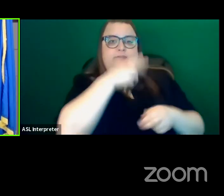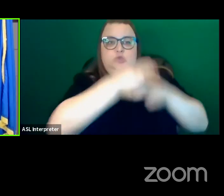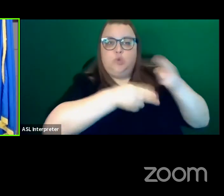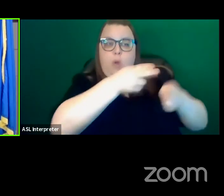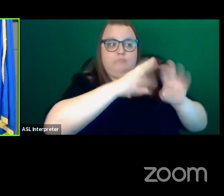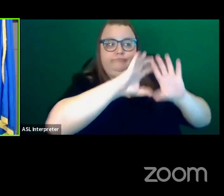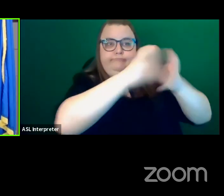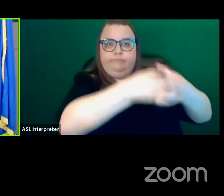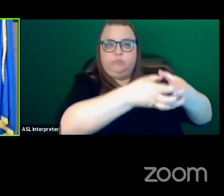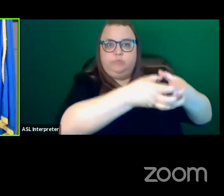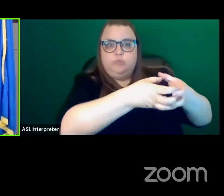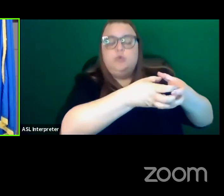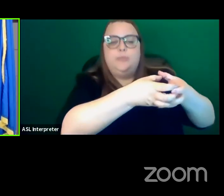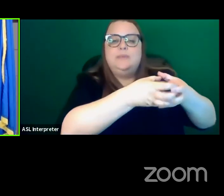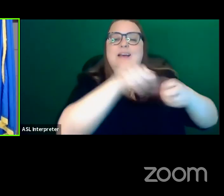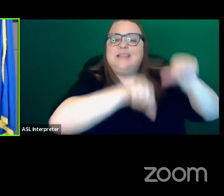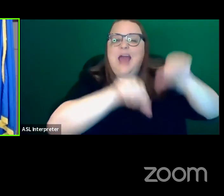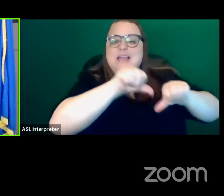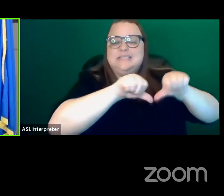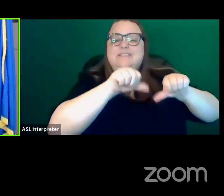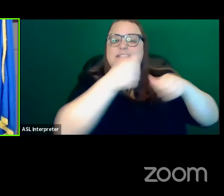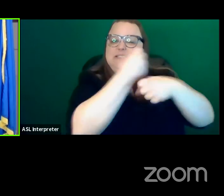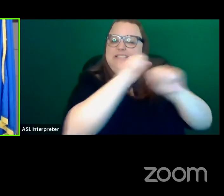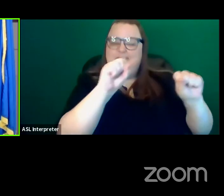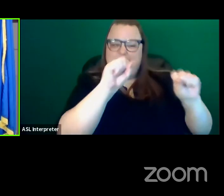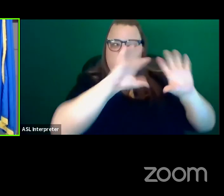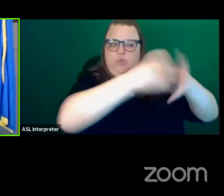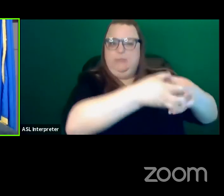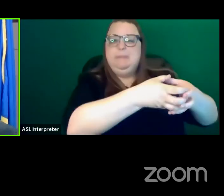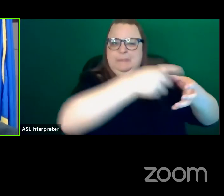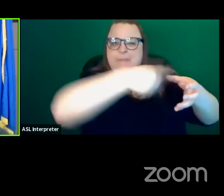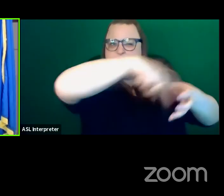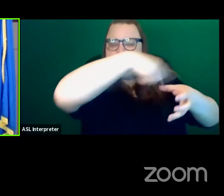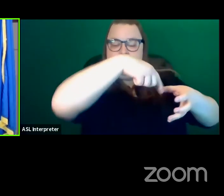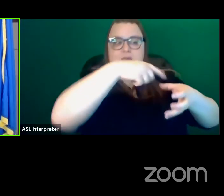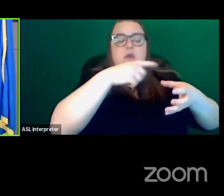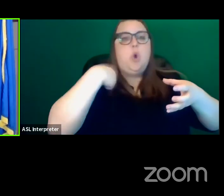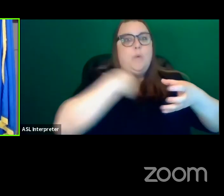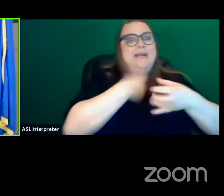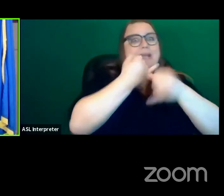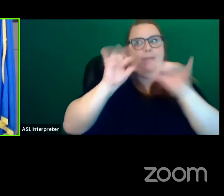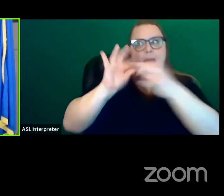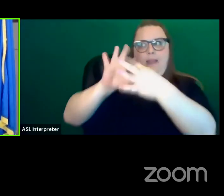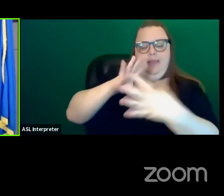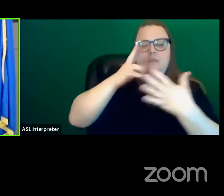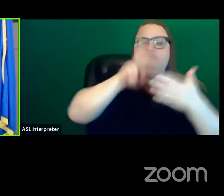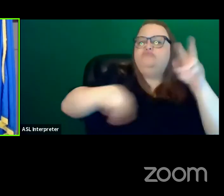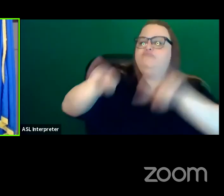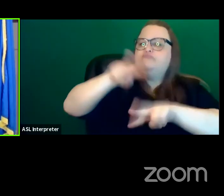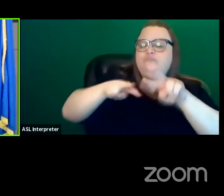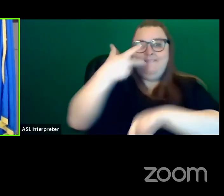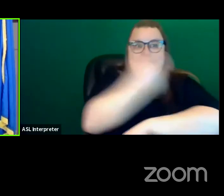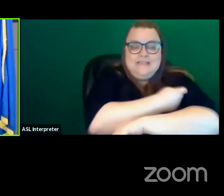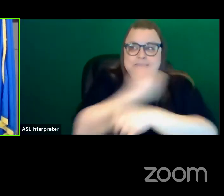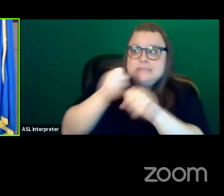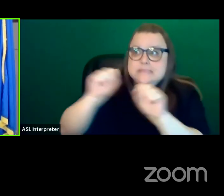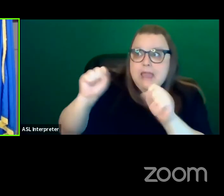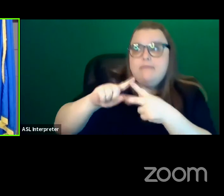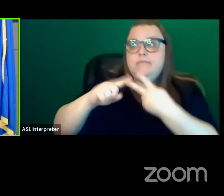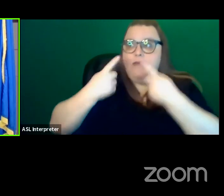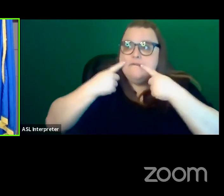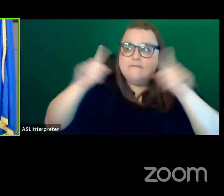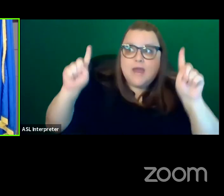Safety Review Work Group, which is independently reviewing the safety and efficacy of any vaccine approved by the